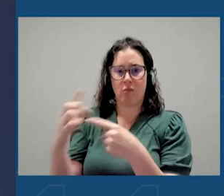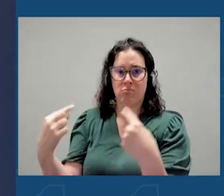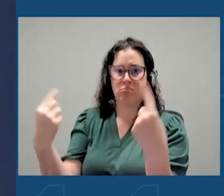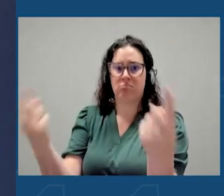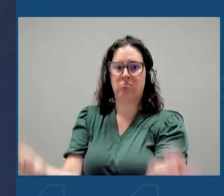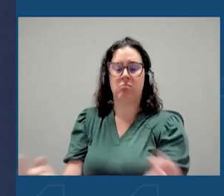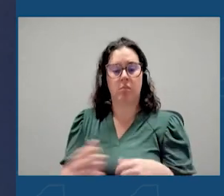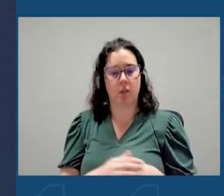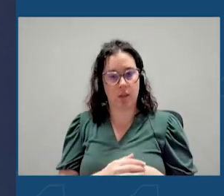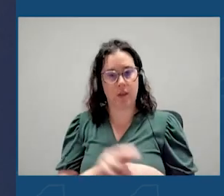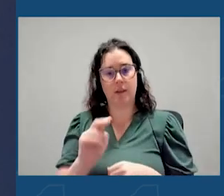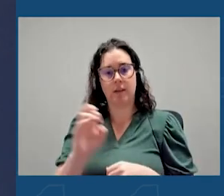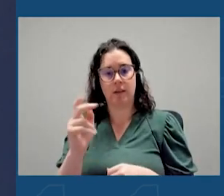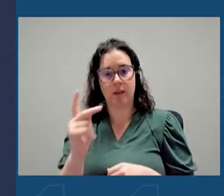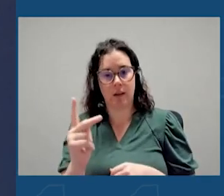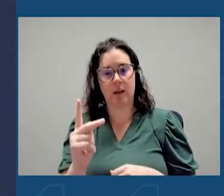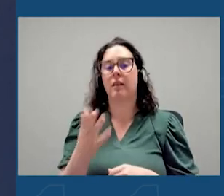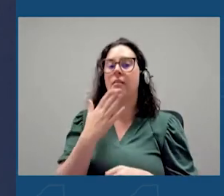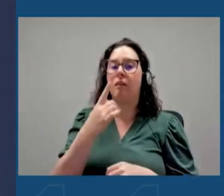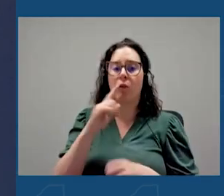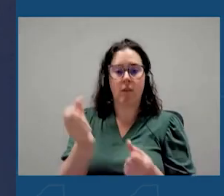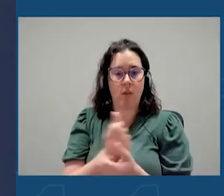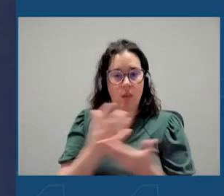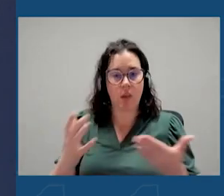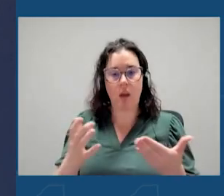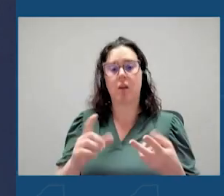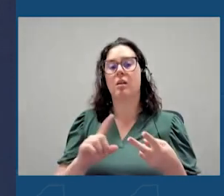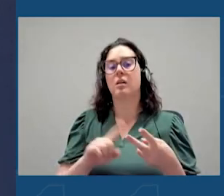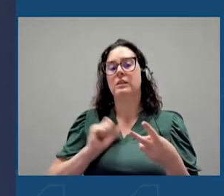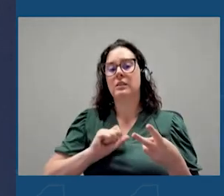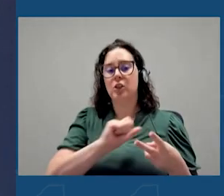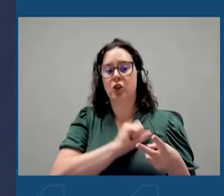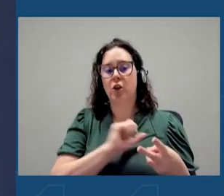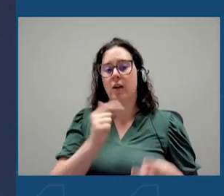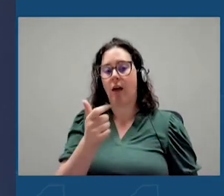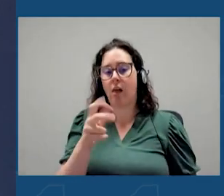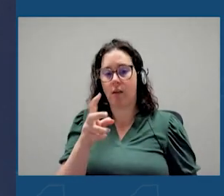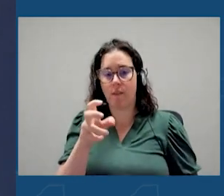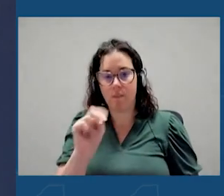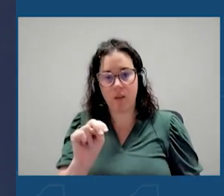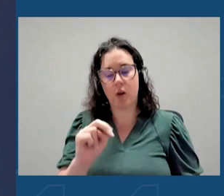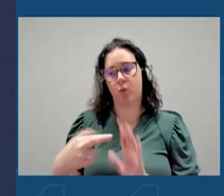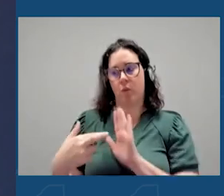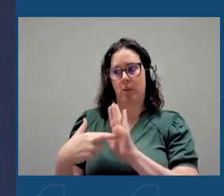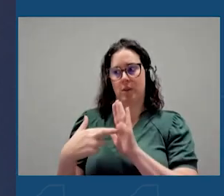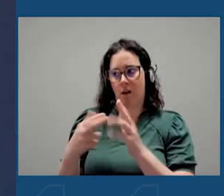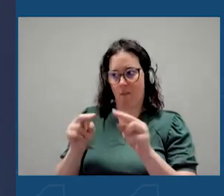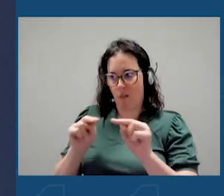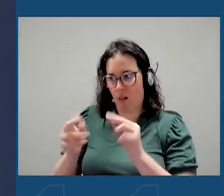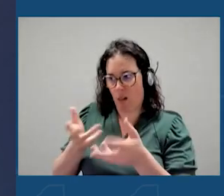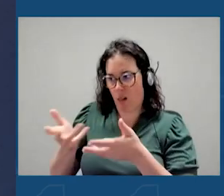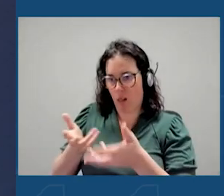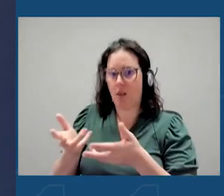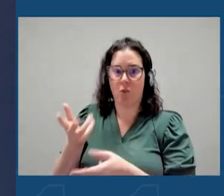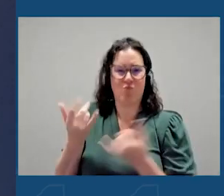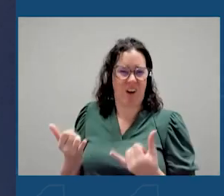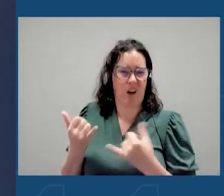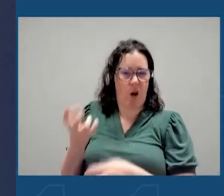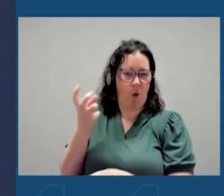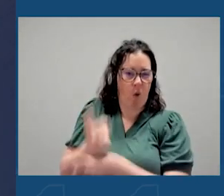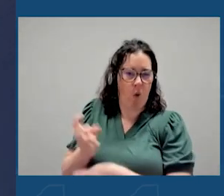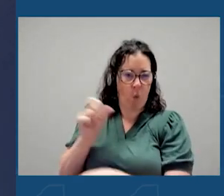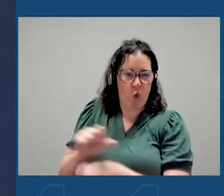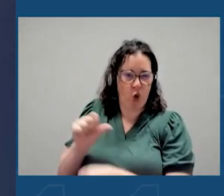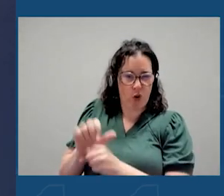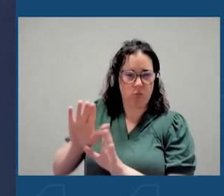want to thank for what you're doing for us. Senator Galvin representing our delegation. They are hard at work right now. And I thank the entire delegation. This